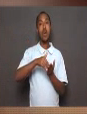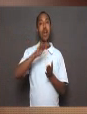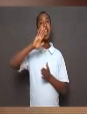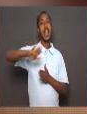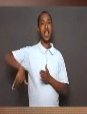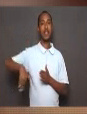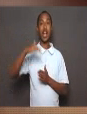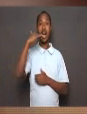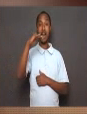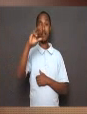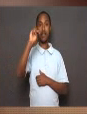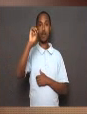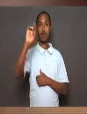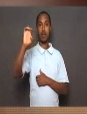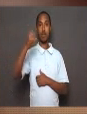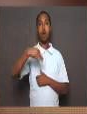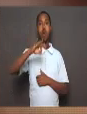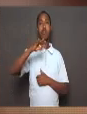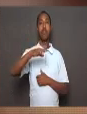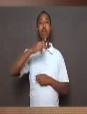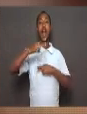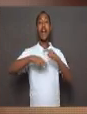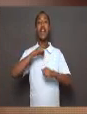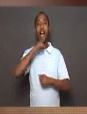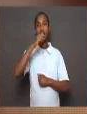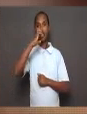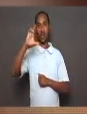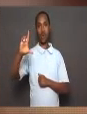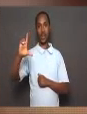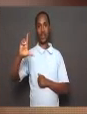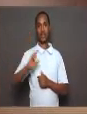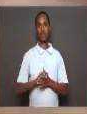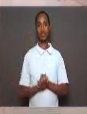with 1/2 mole of unreacted chlorine.